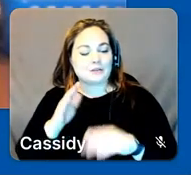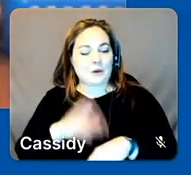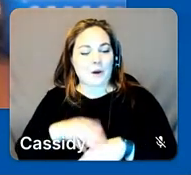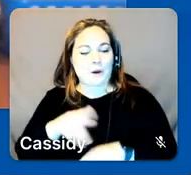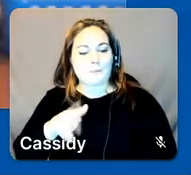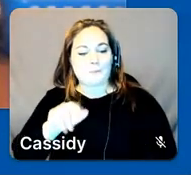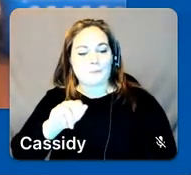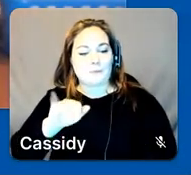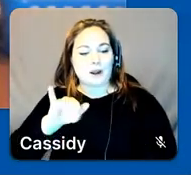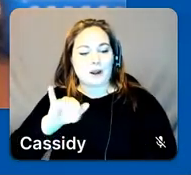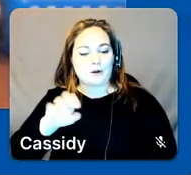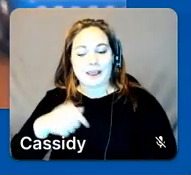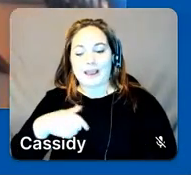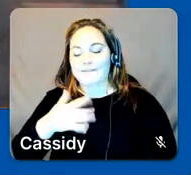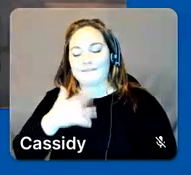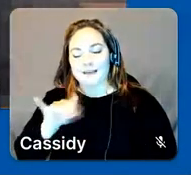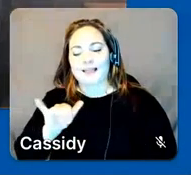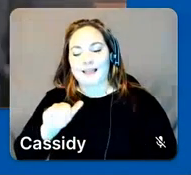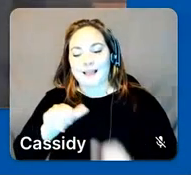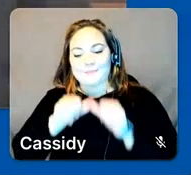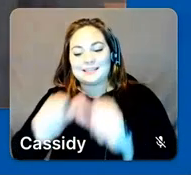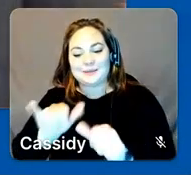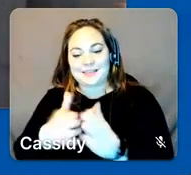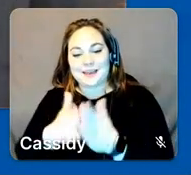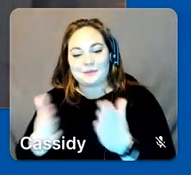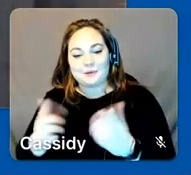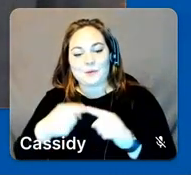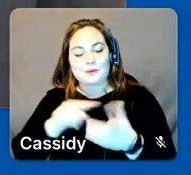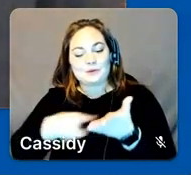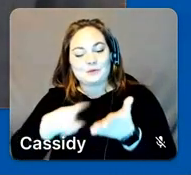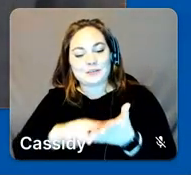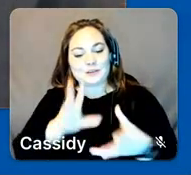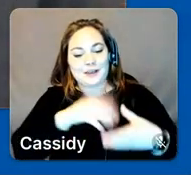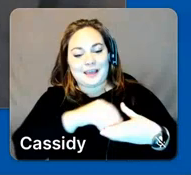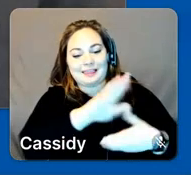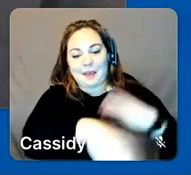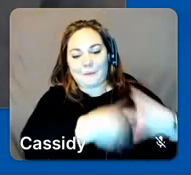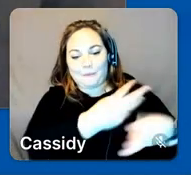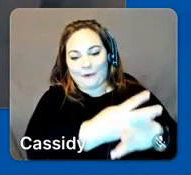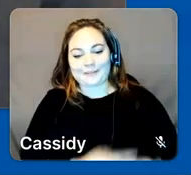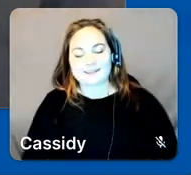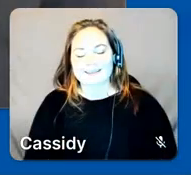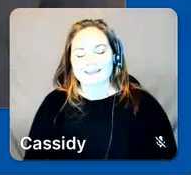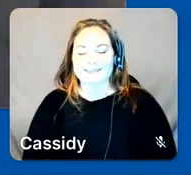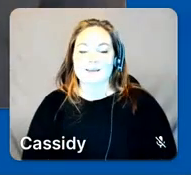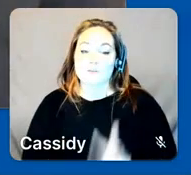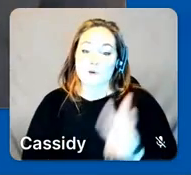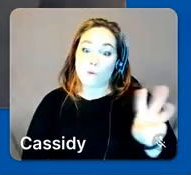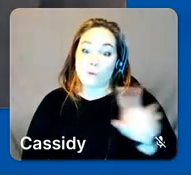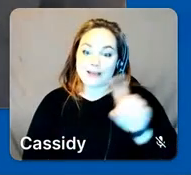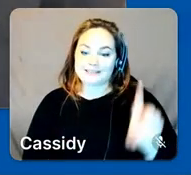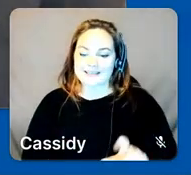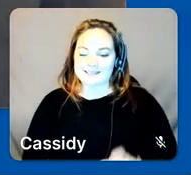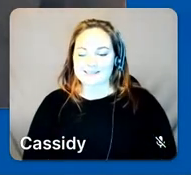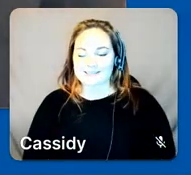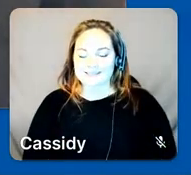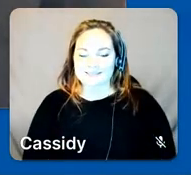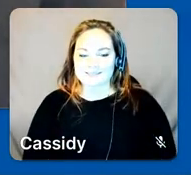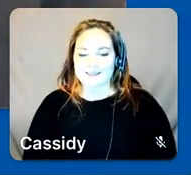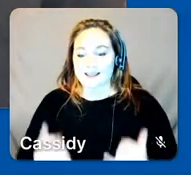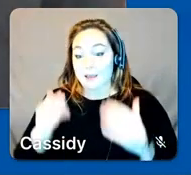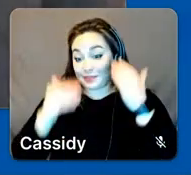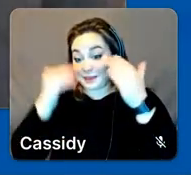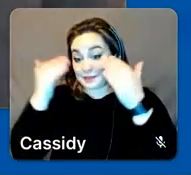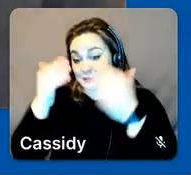I am continuing Little House on the Prairie as you're researching and you're in that world. So grown-up version. Yeah.